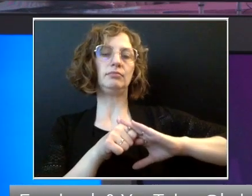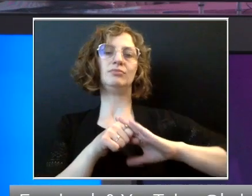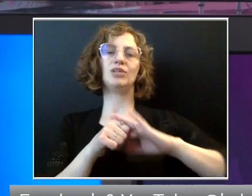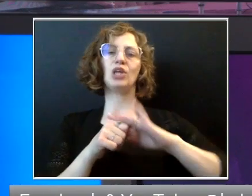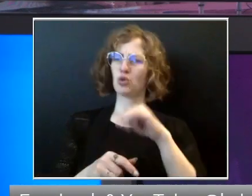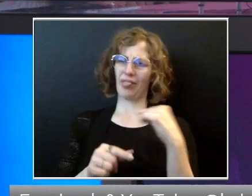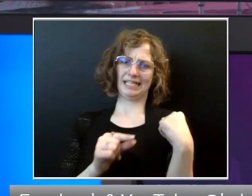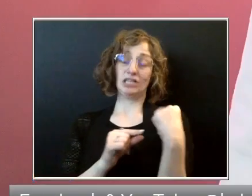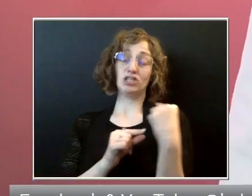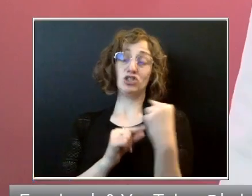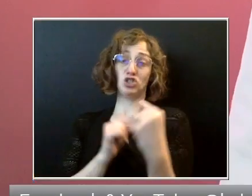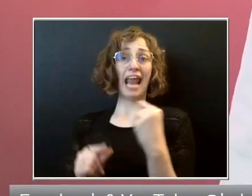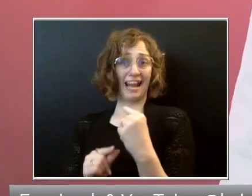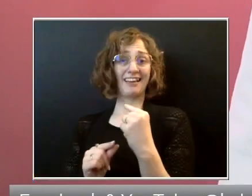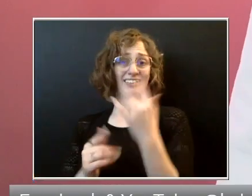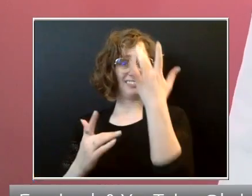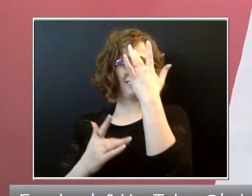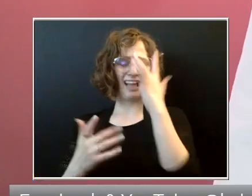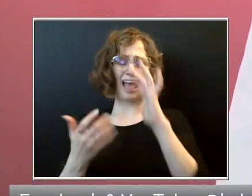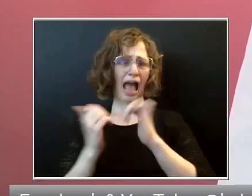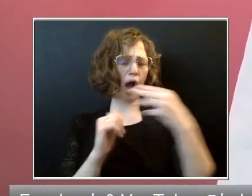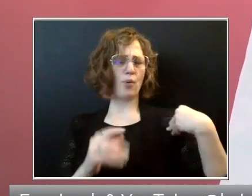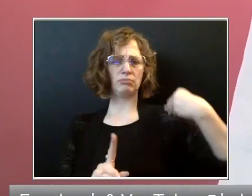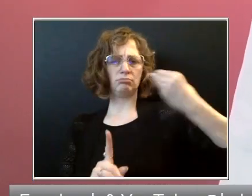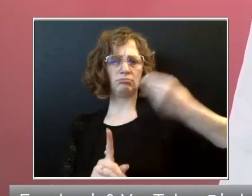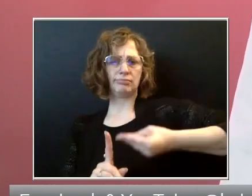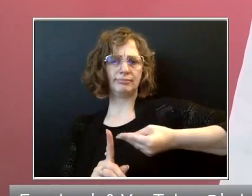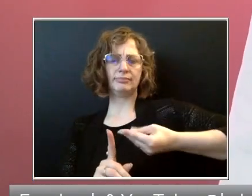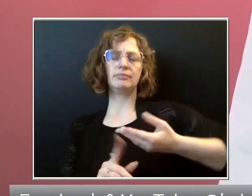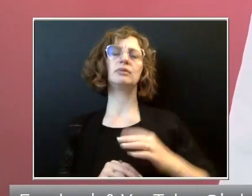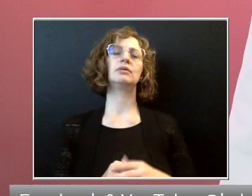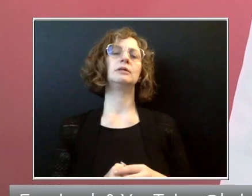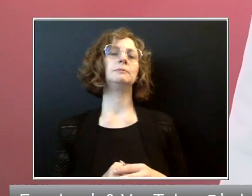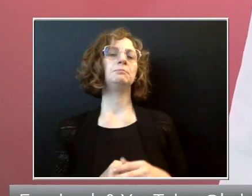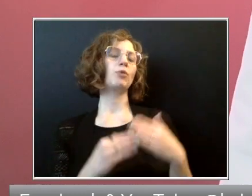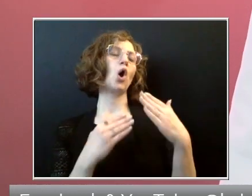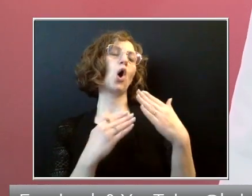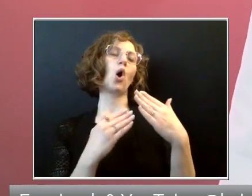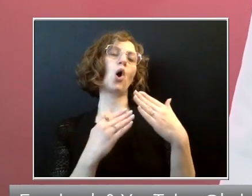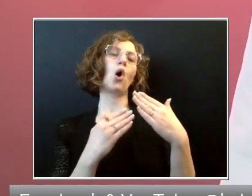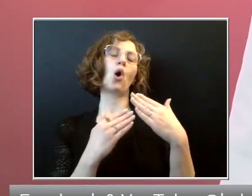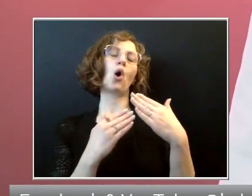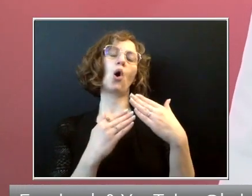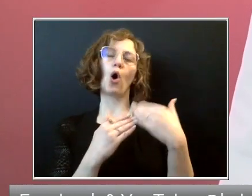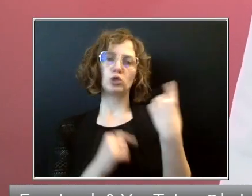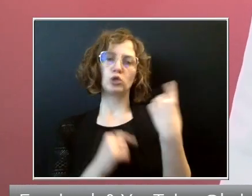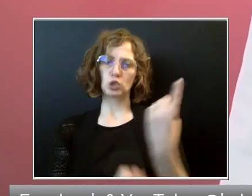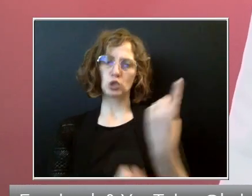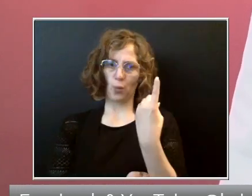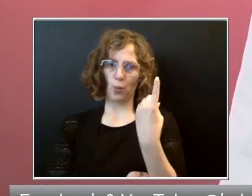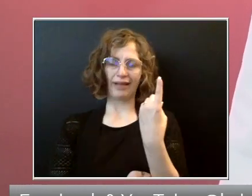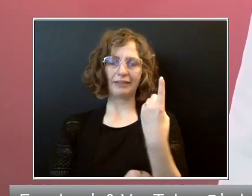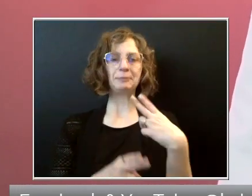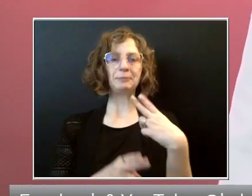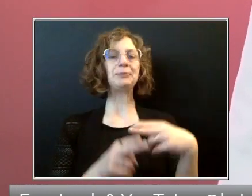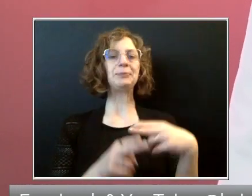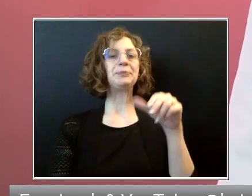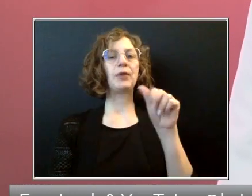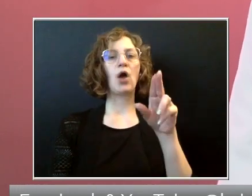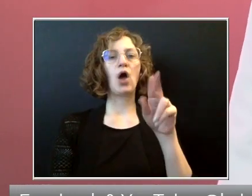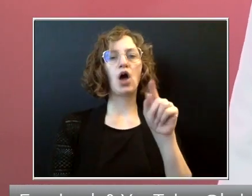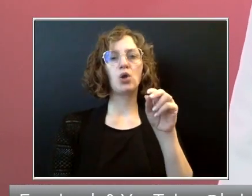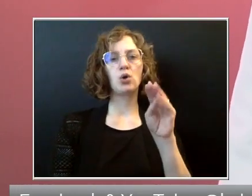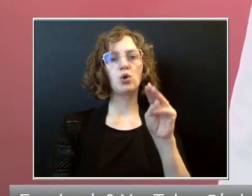So it is what's called, in almost all cases, it is autosomal dominant,